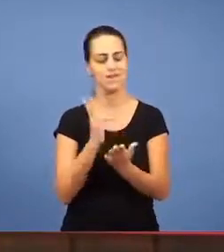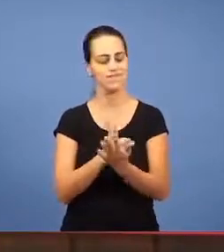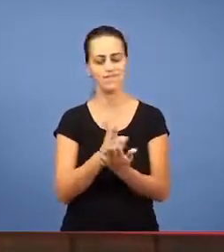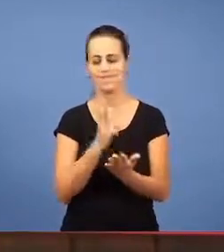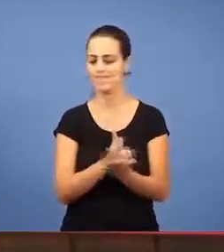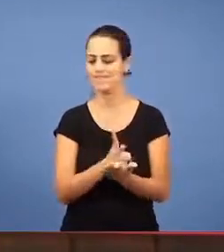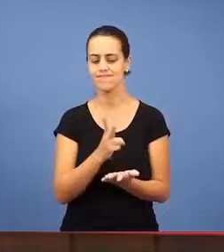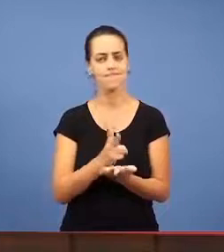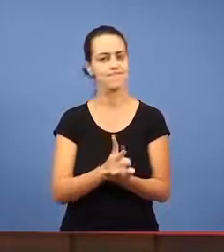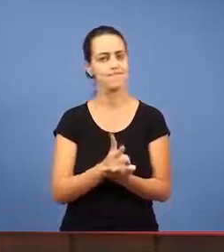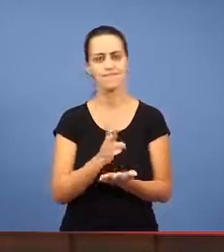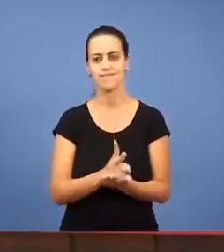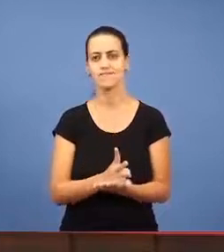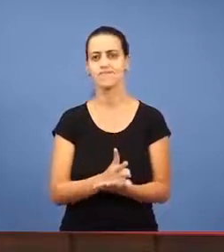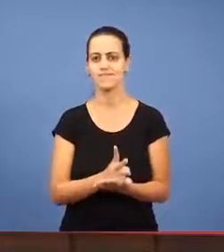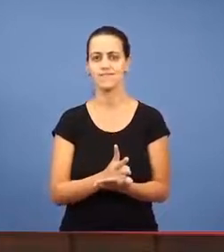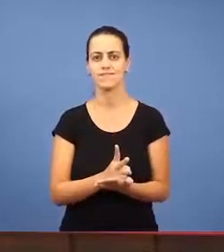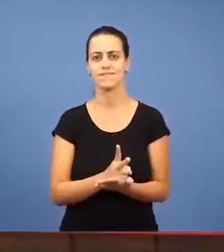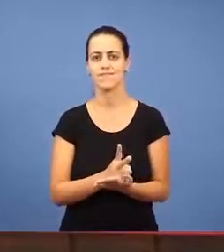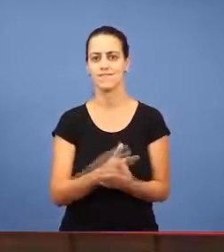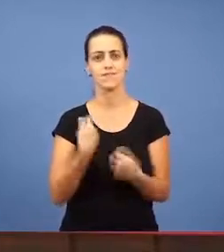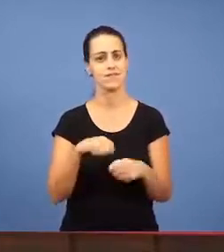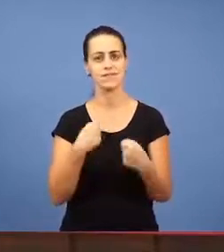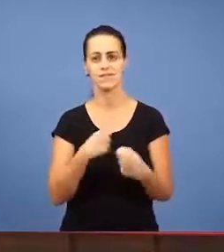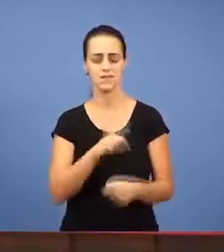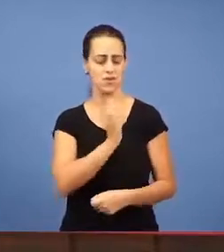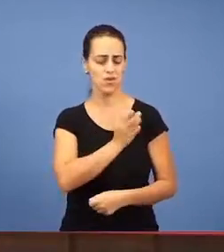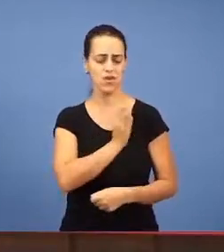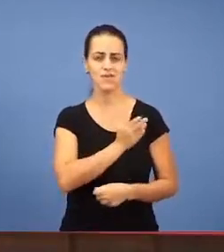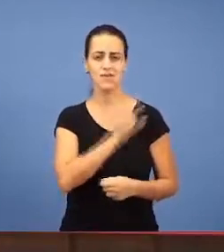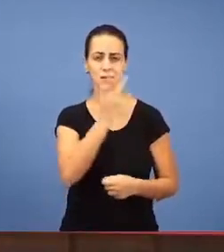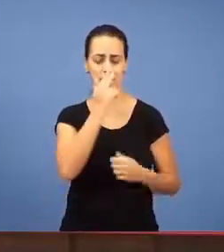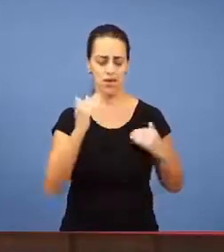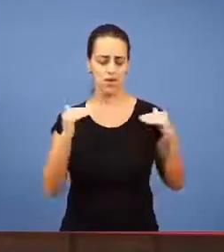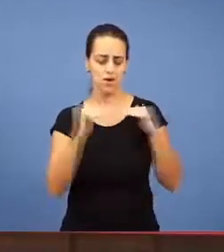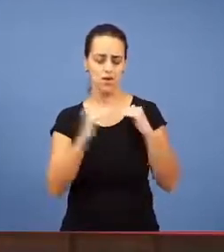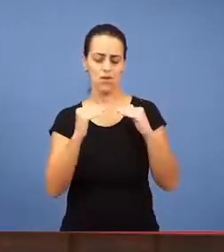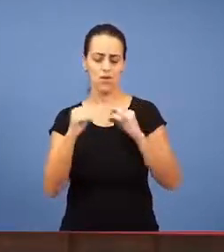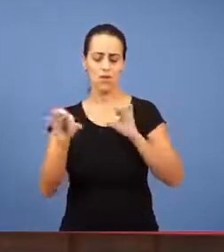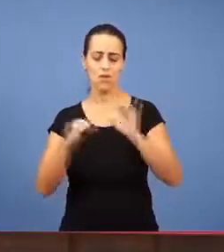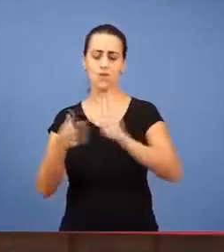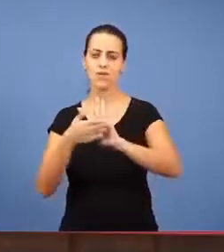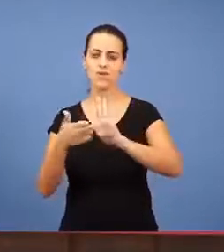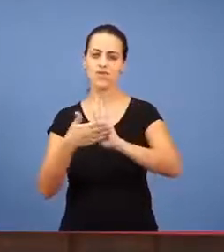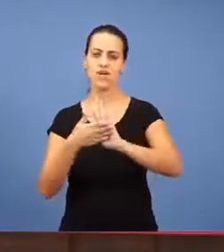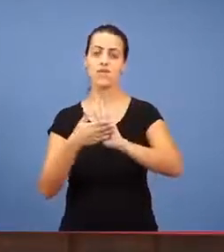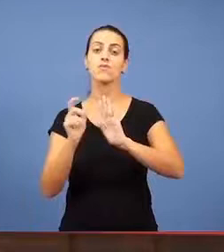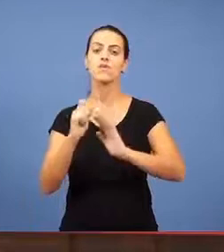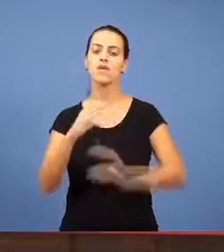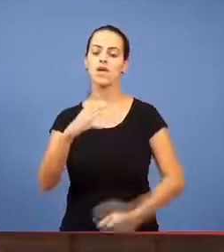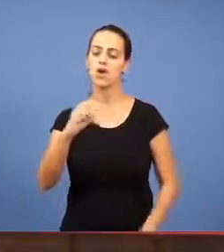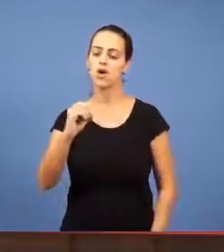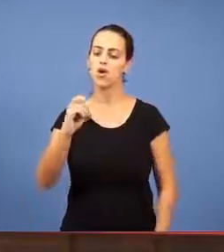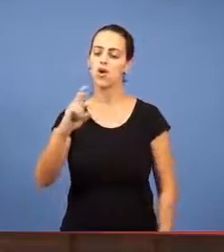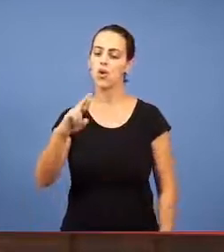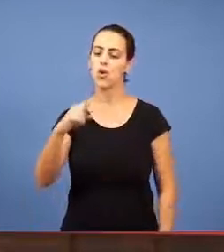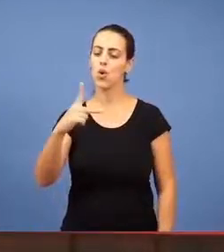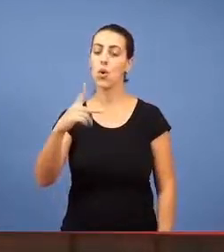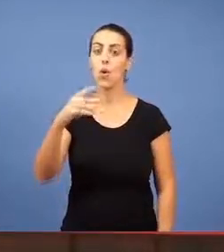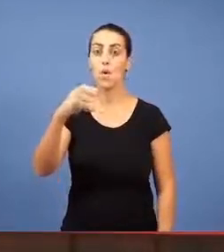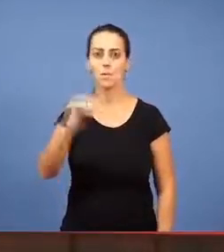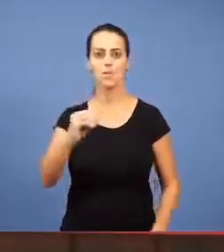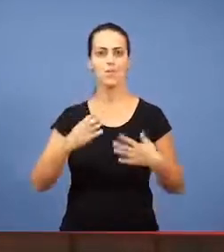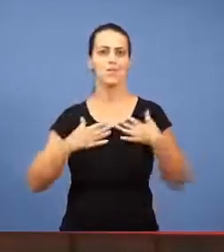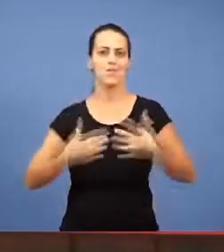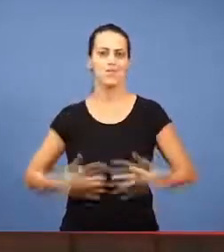prayer. Pray incessantly. Is a heart turned to the project of God, which is in the body. This is